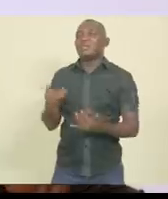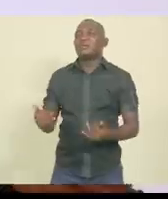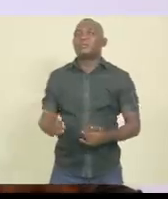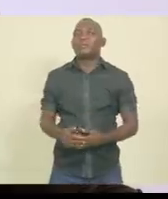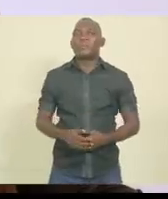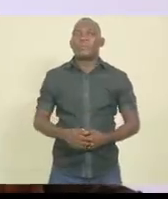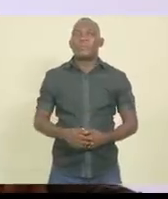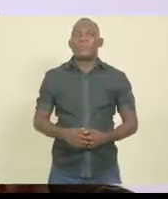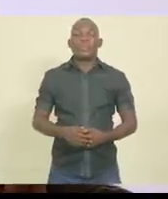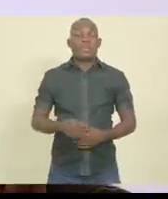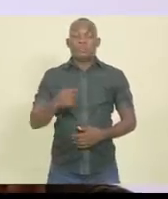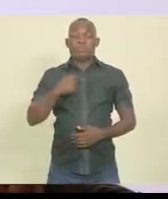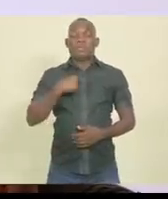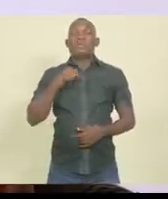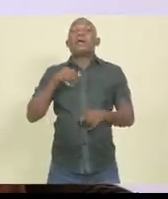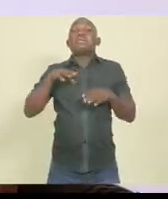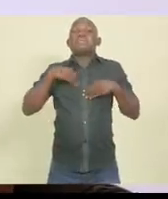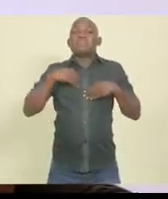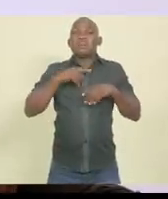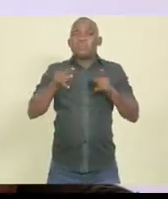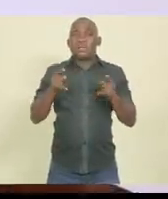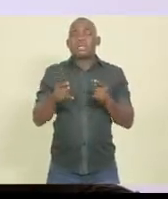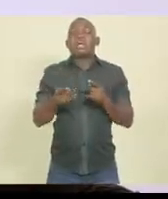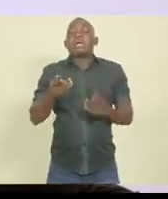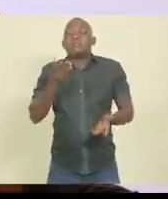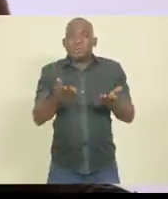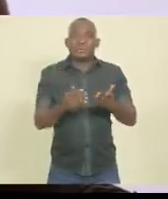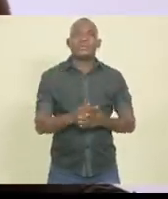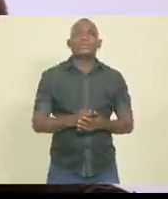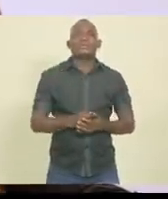You have to be used to it. Eventually, I will be.